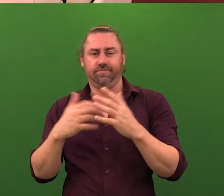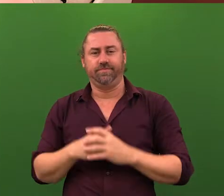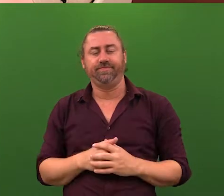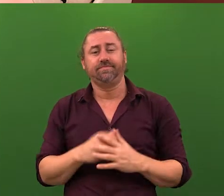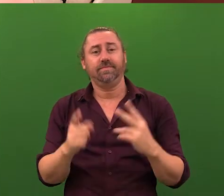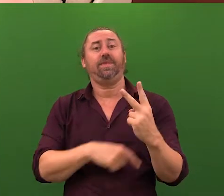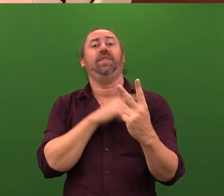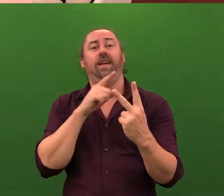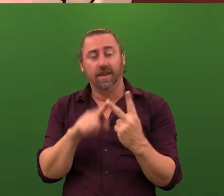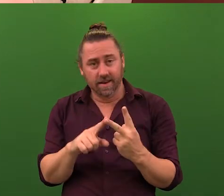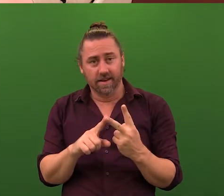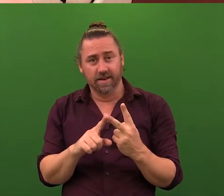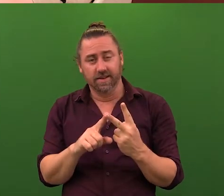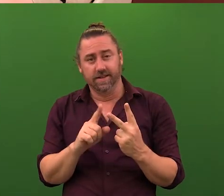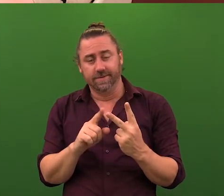And also we have the,